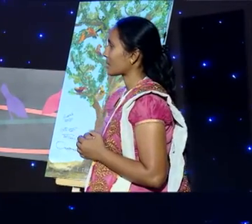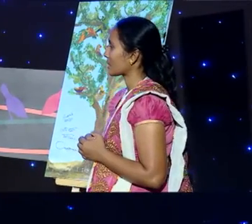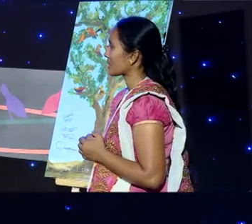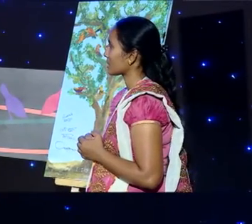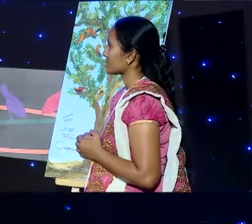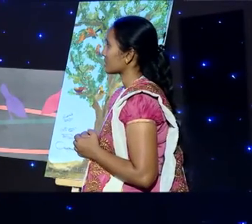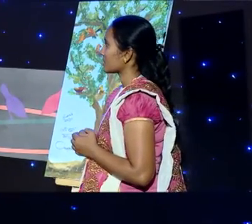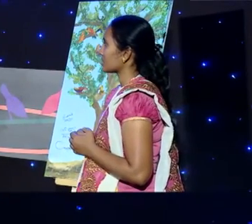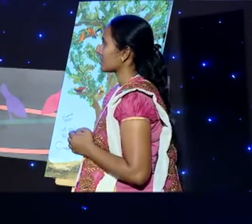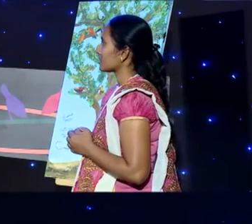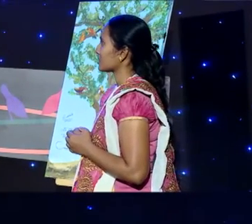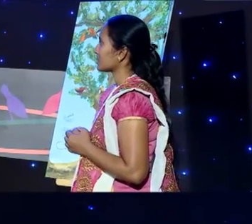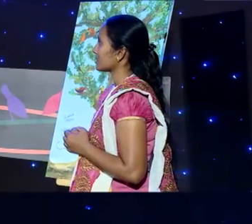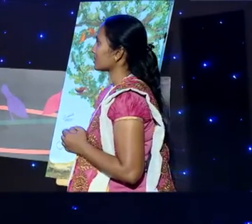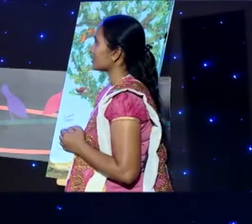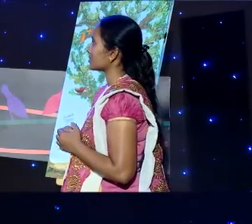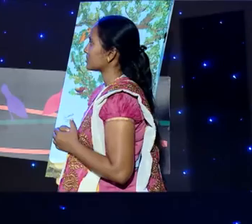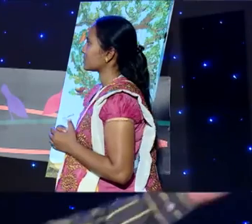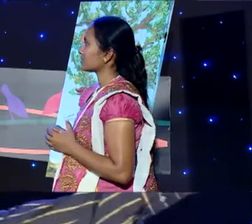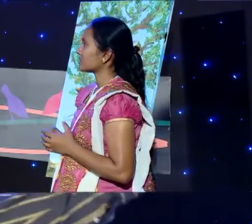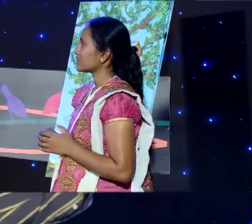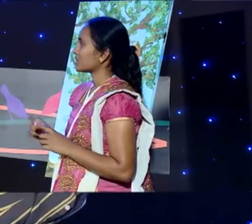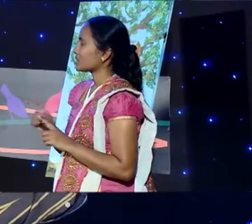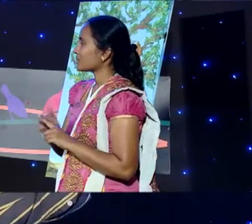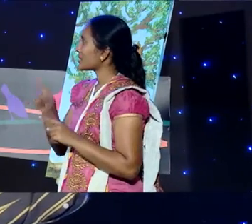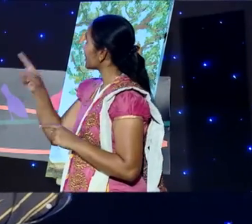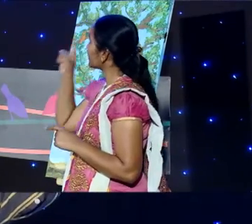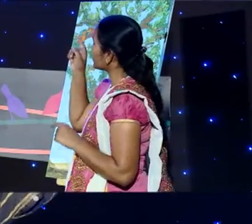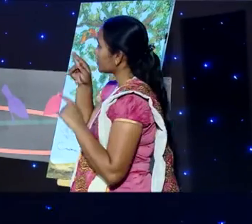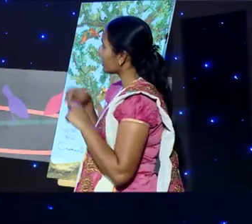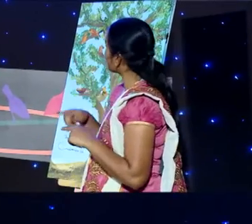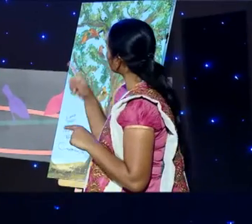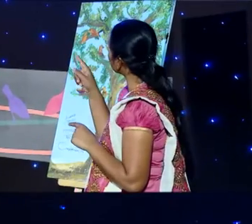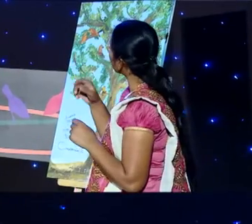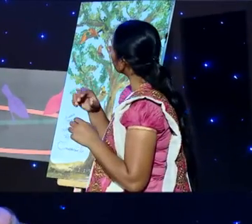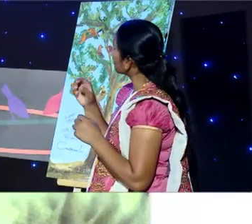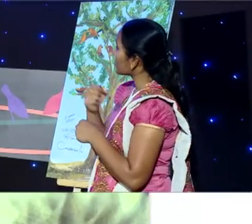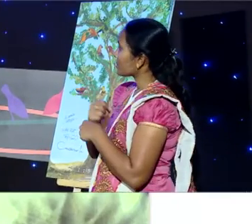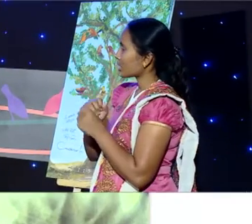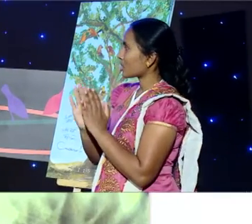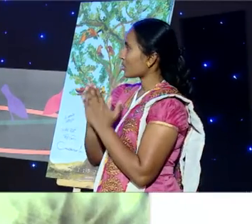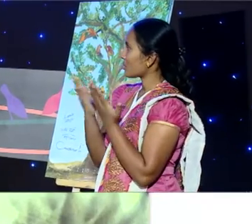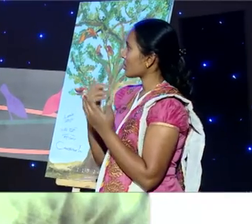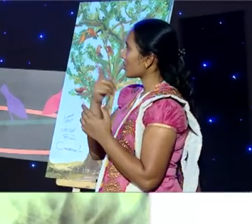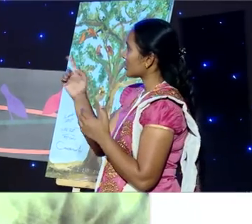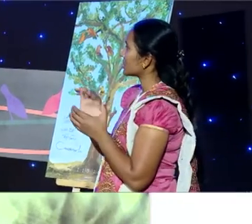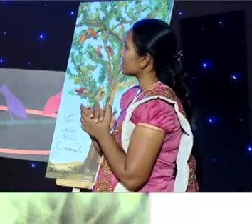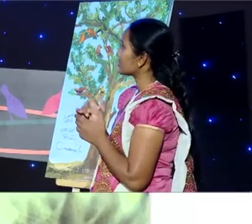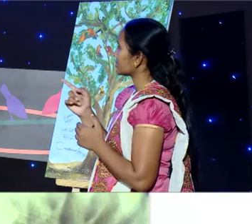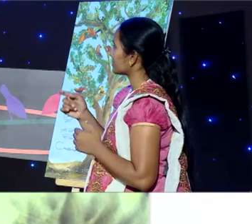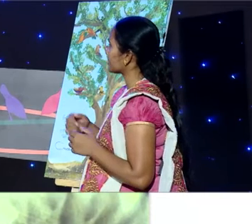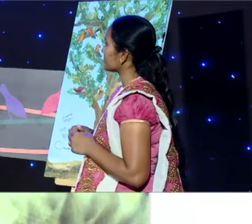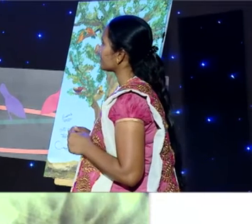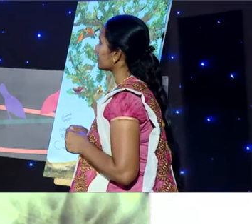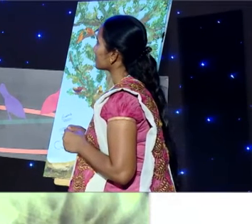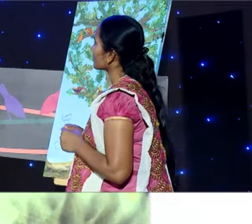local context, but I think the whole world. This guy has applied this. He runs his magazine in this way. This is my friend Richard Whitaker. He runs